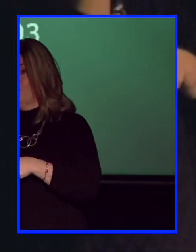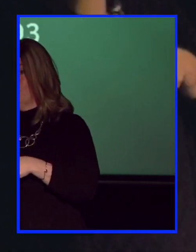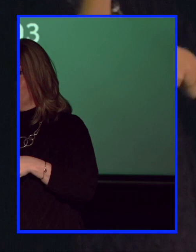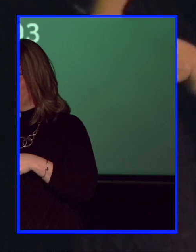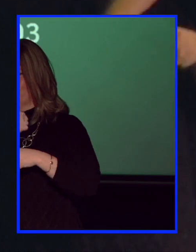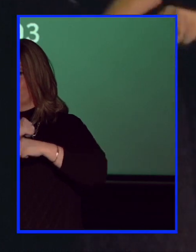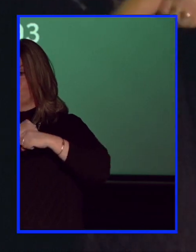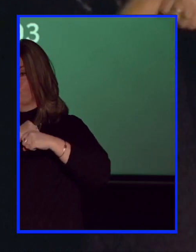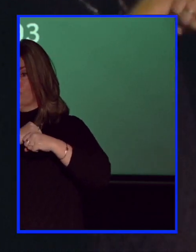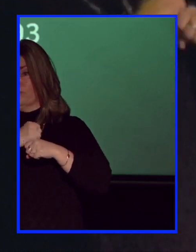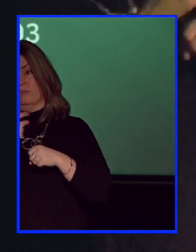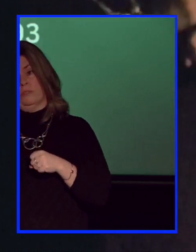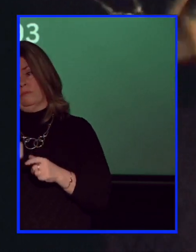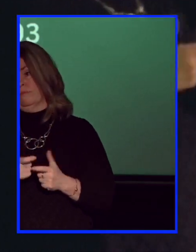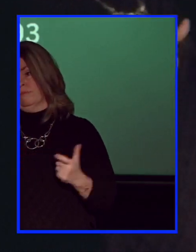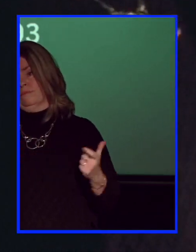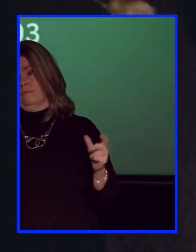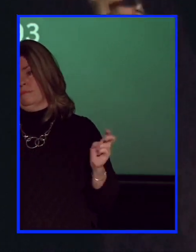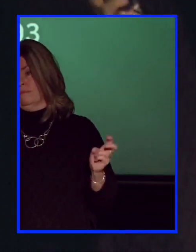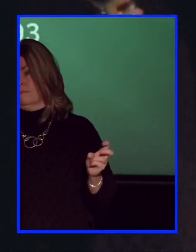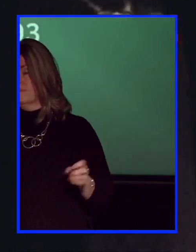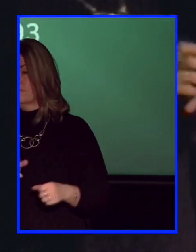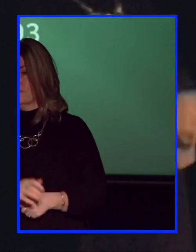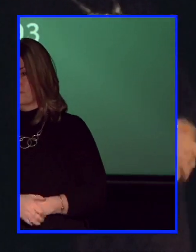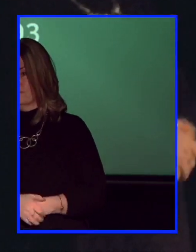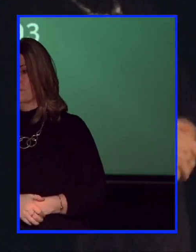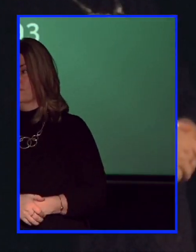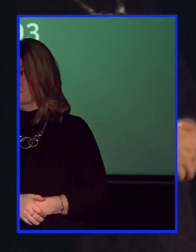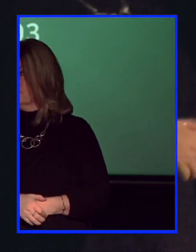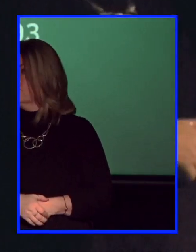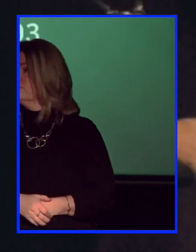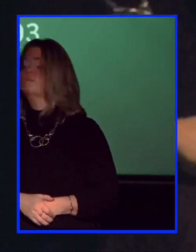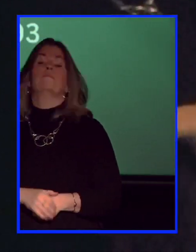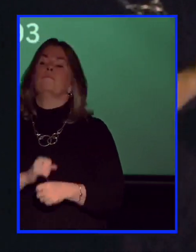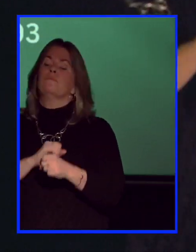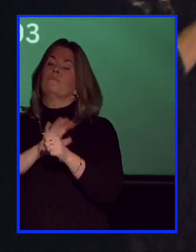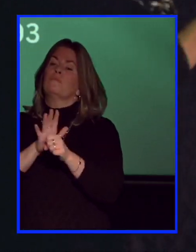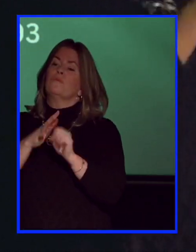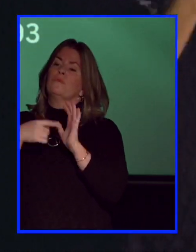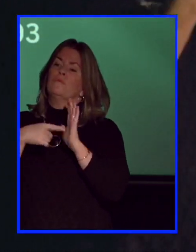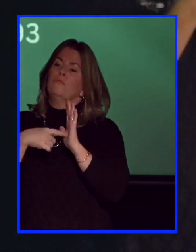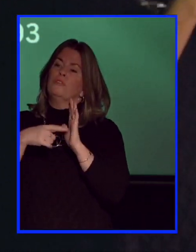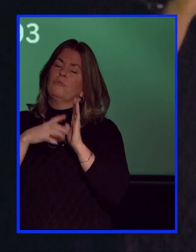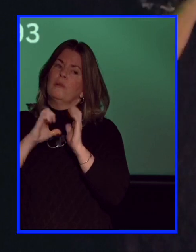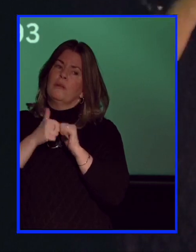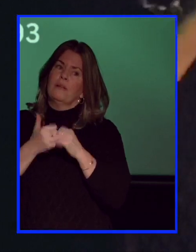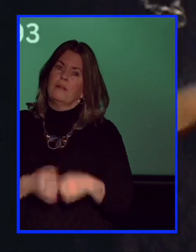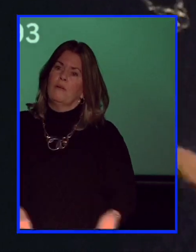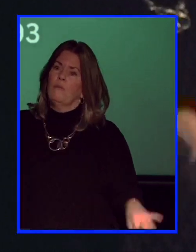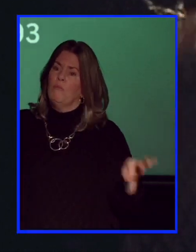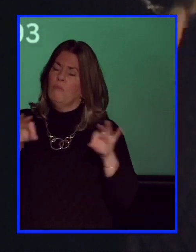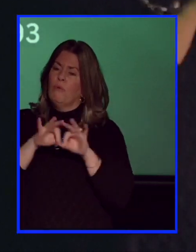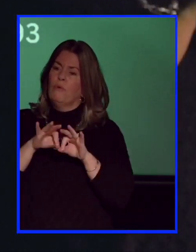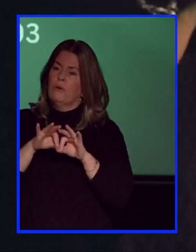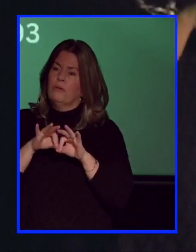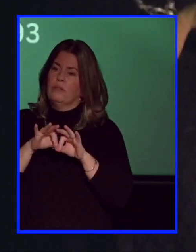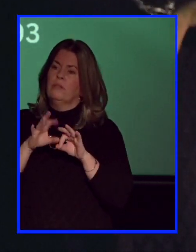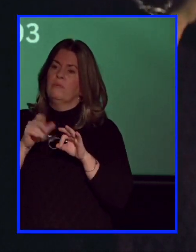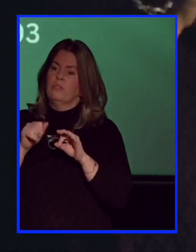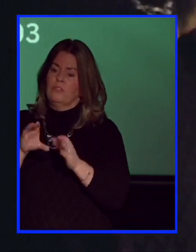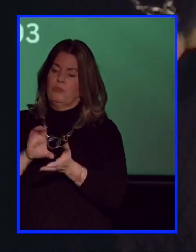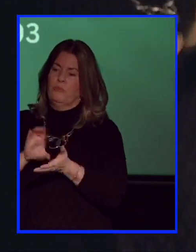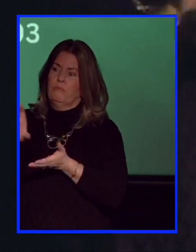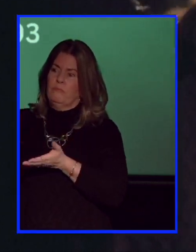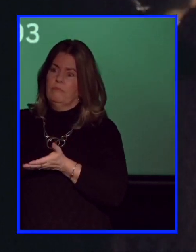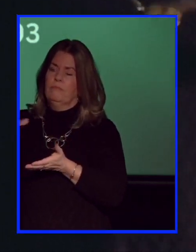insecurity is huge. COVID showed how important it was to put money into that, and our schools did